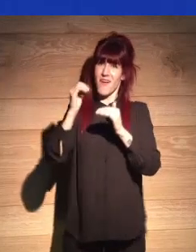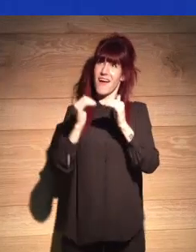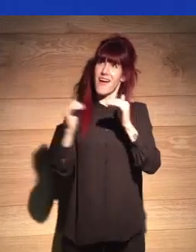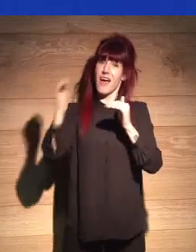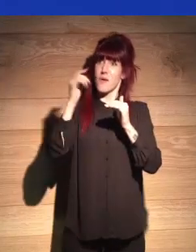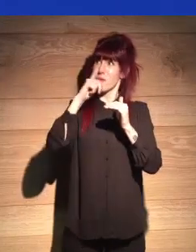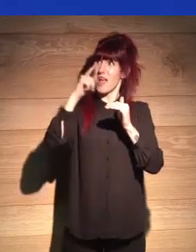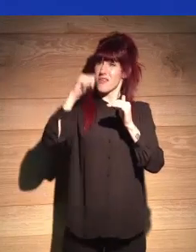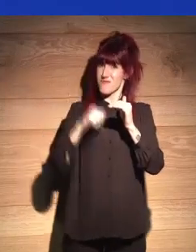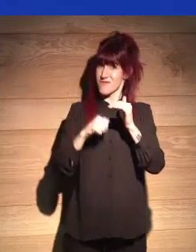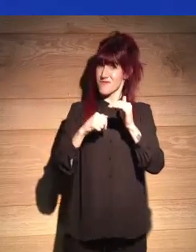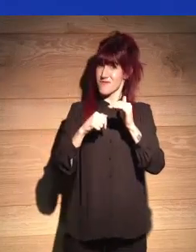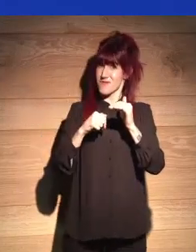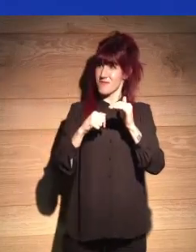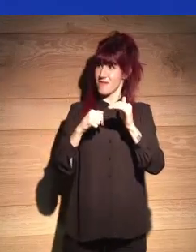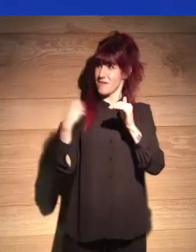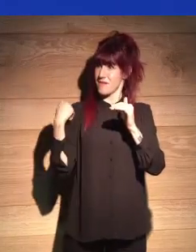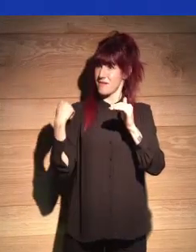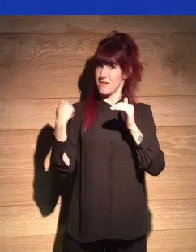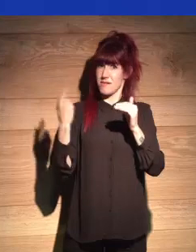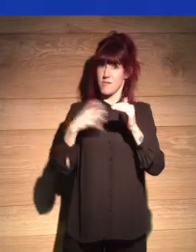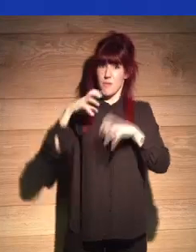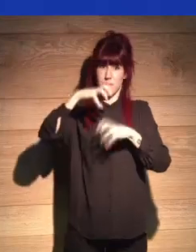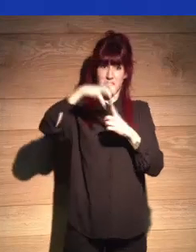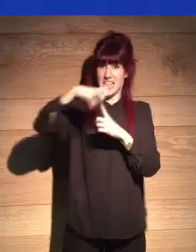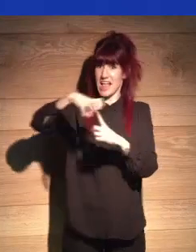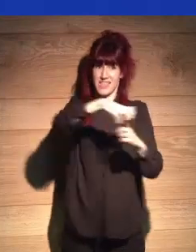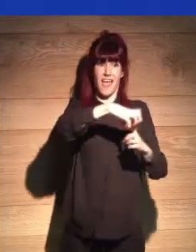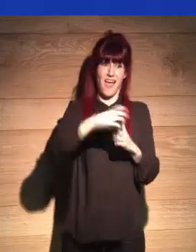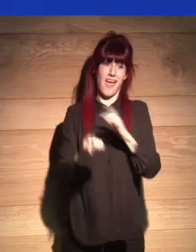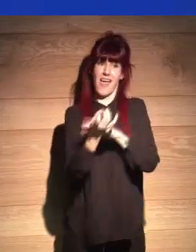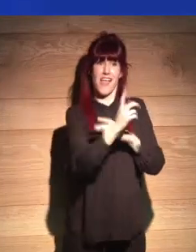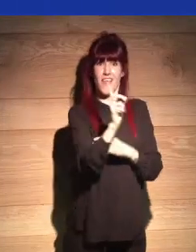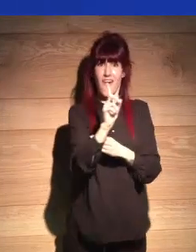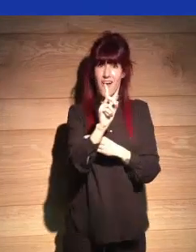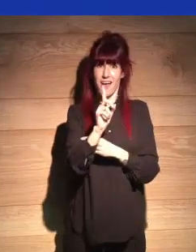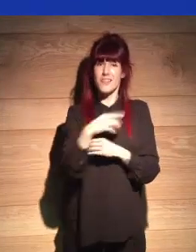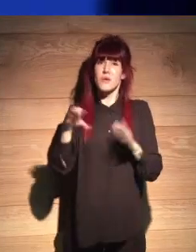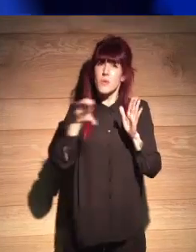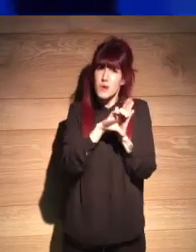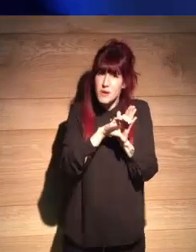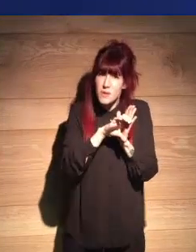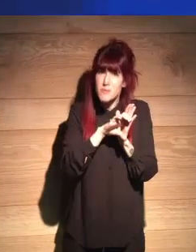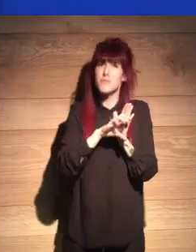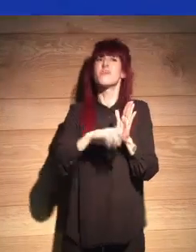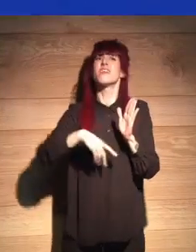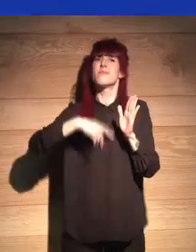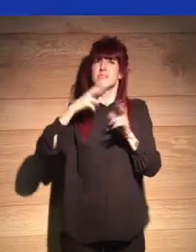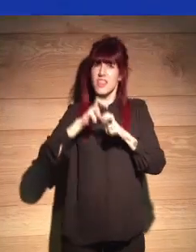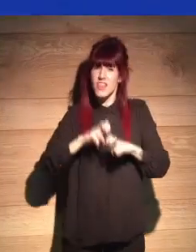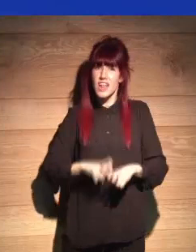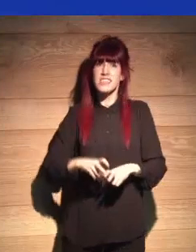by 20% from one year to another. It's not like they have grown like mushrooms, because these are CVs